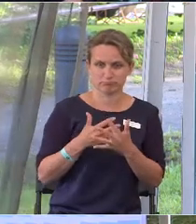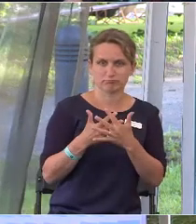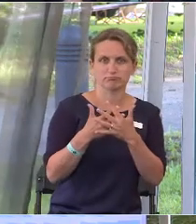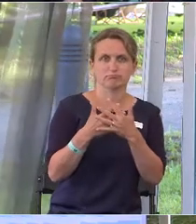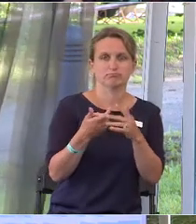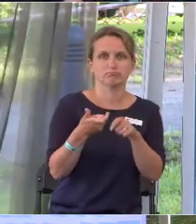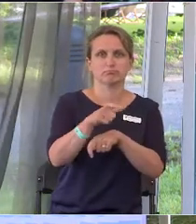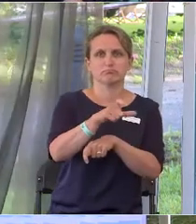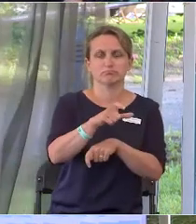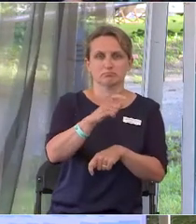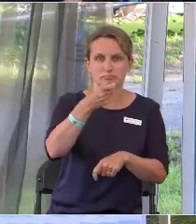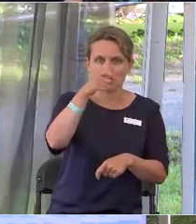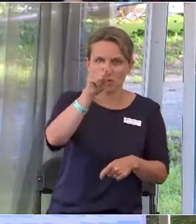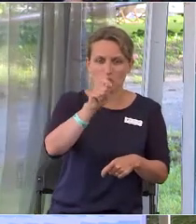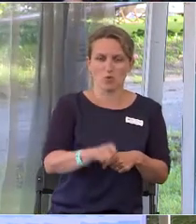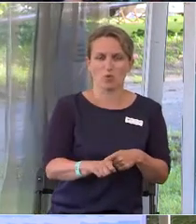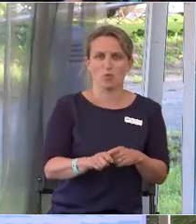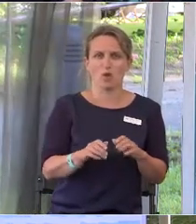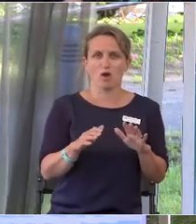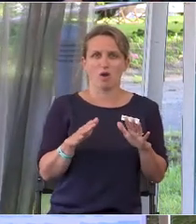it. A certain kind of